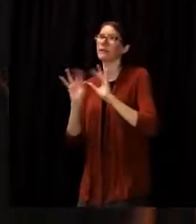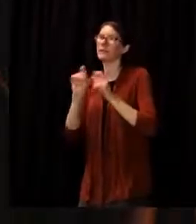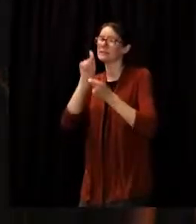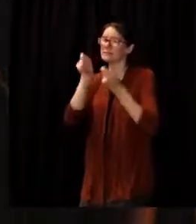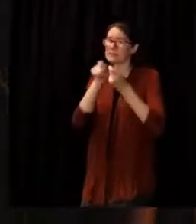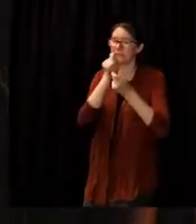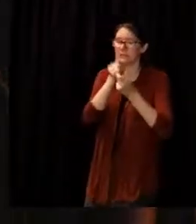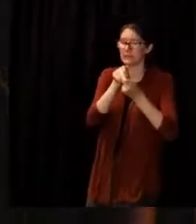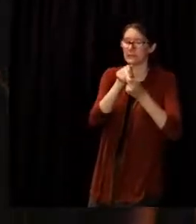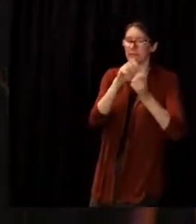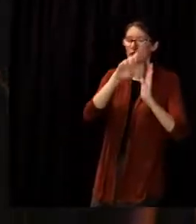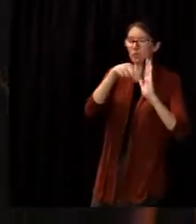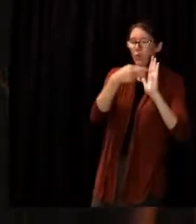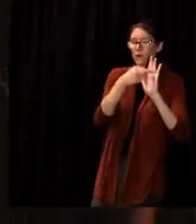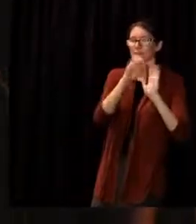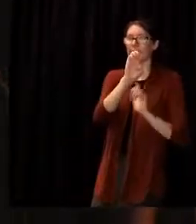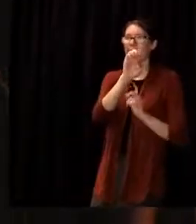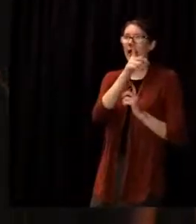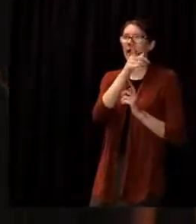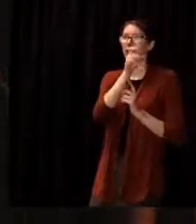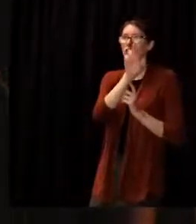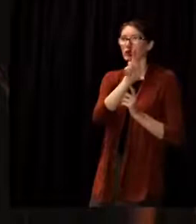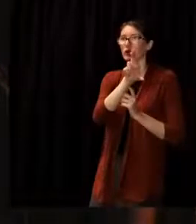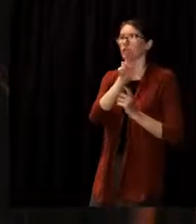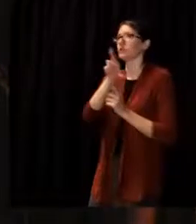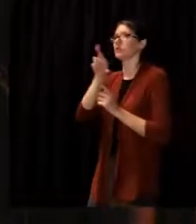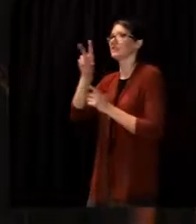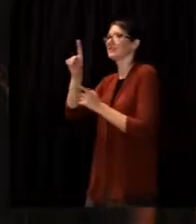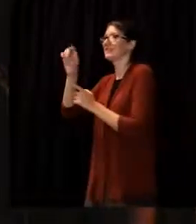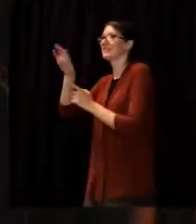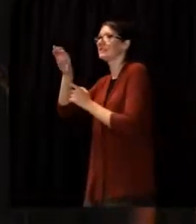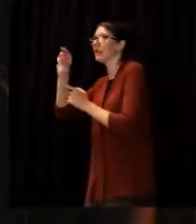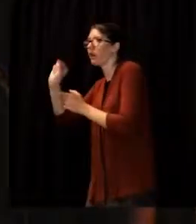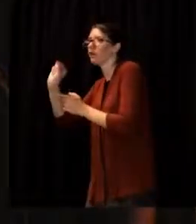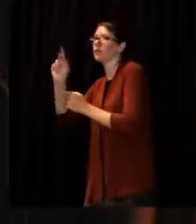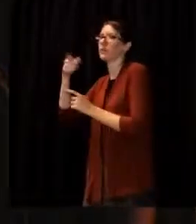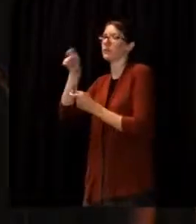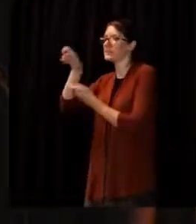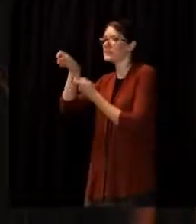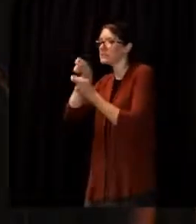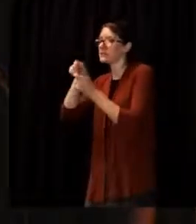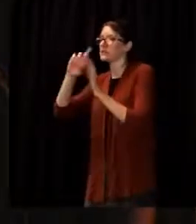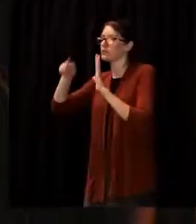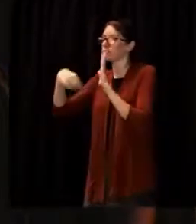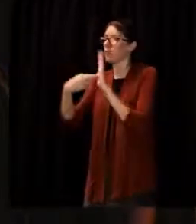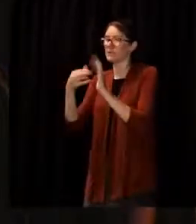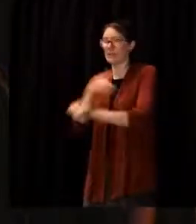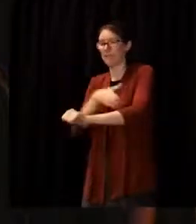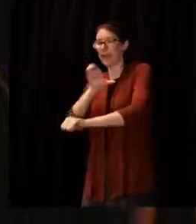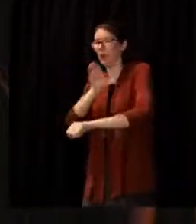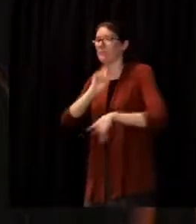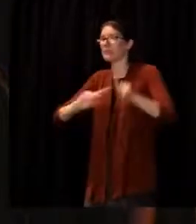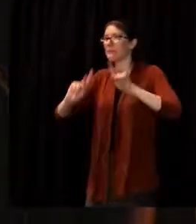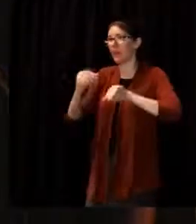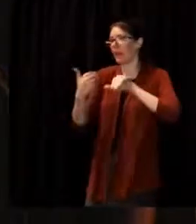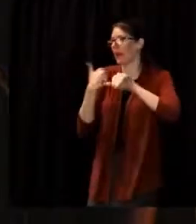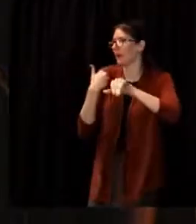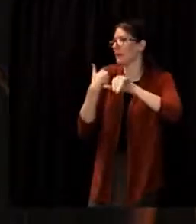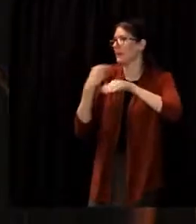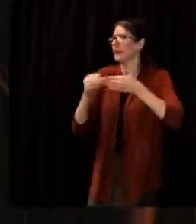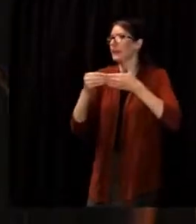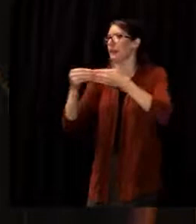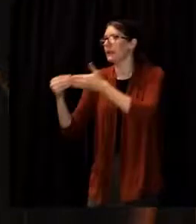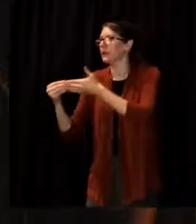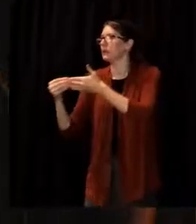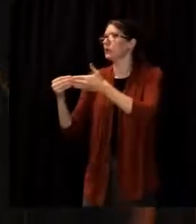roles of the elders and the deacons and empower people to make decisions and provide accountability and lead ministries